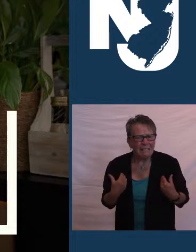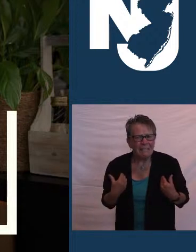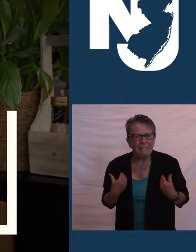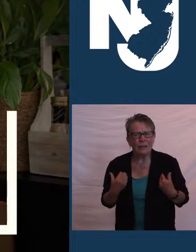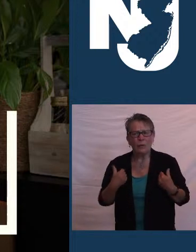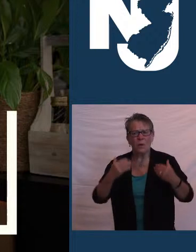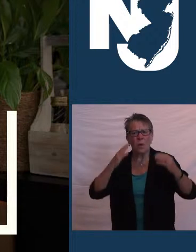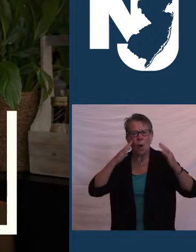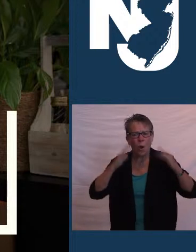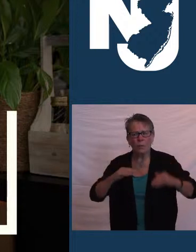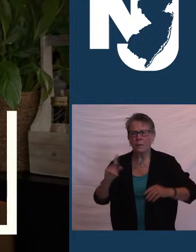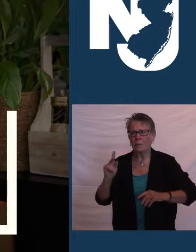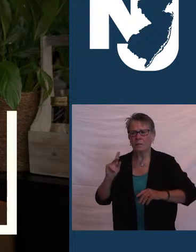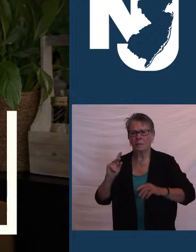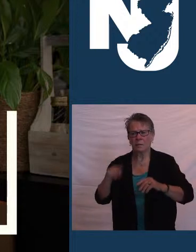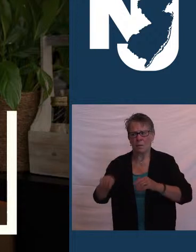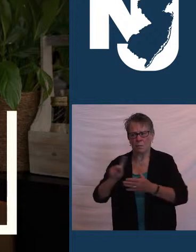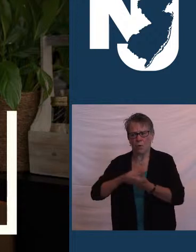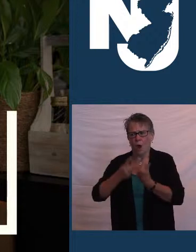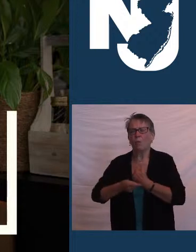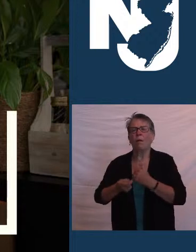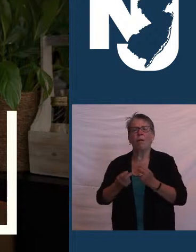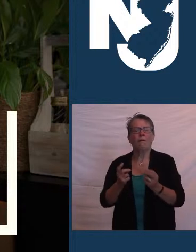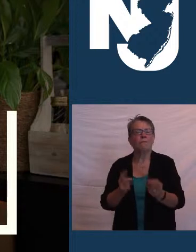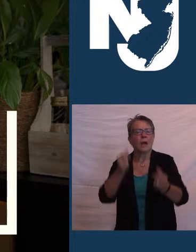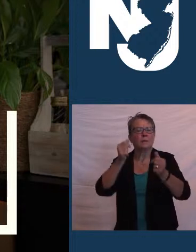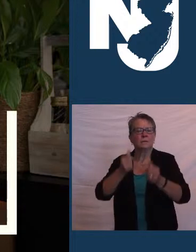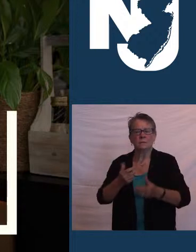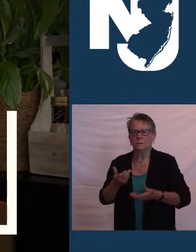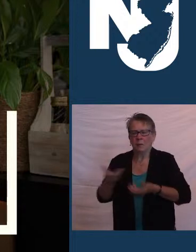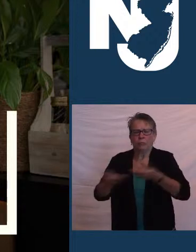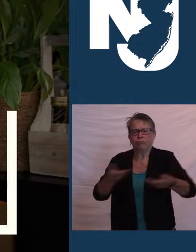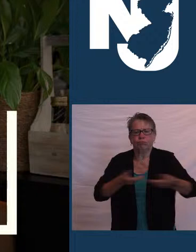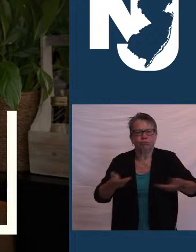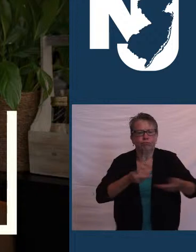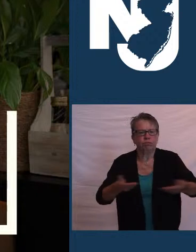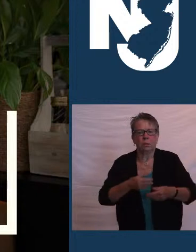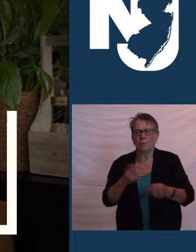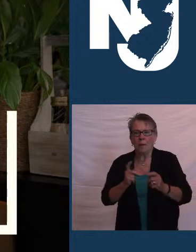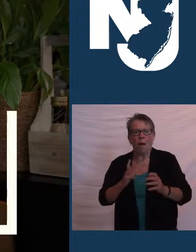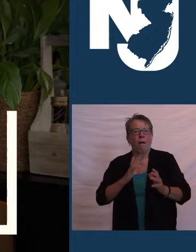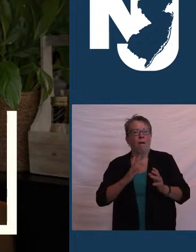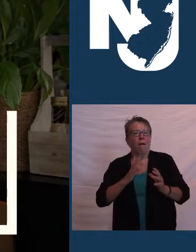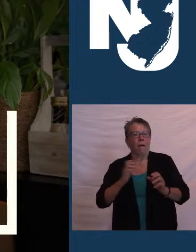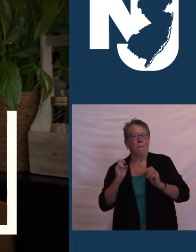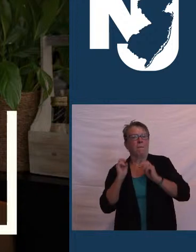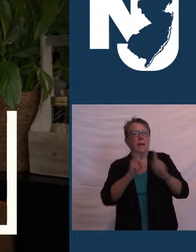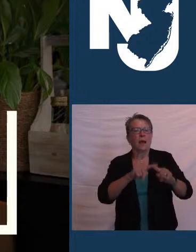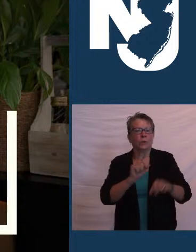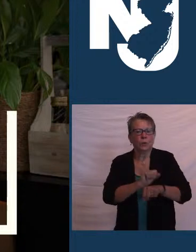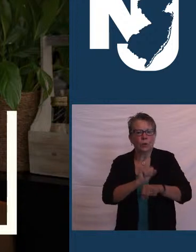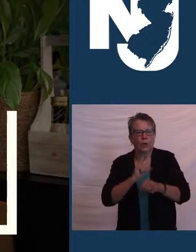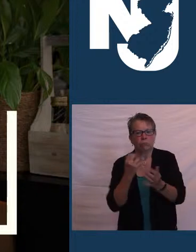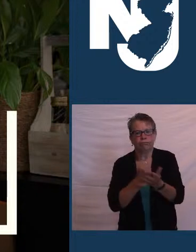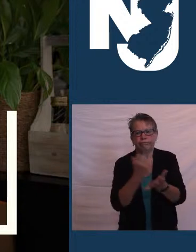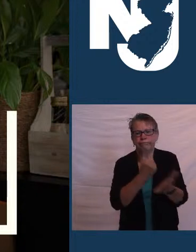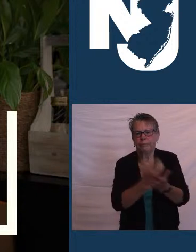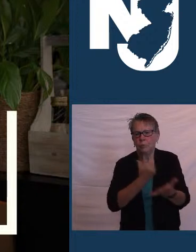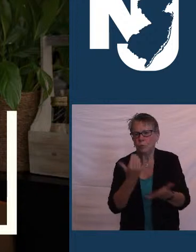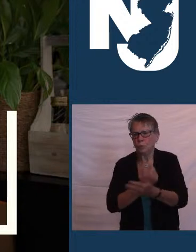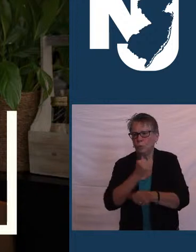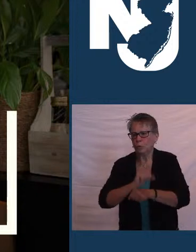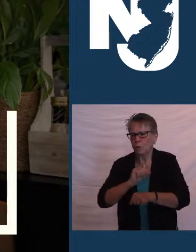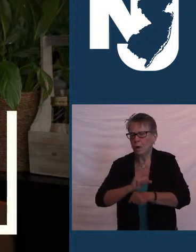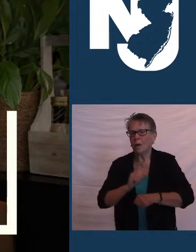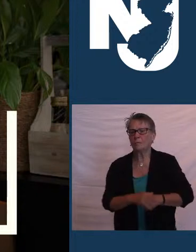for employers to connect with potential employees and to bring them on board. You can see the website, it's a little smaller print, so I'm going to